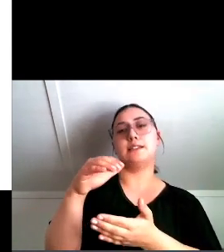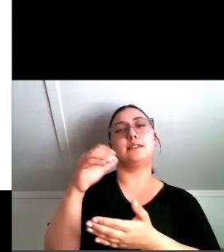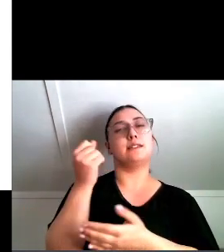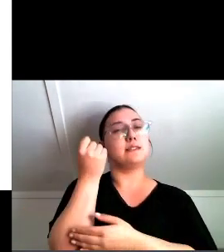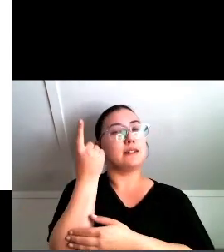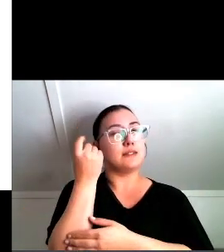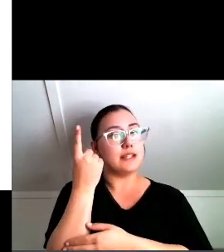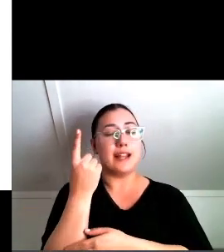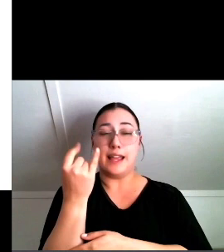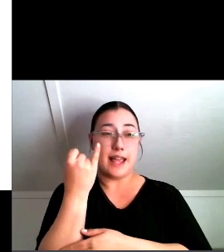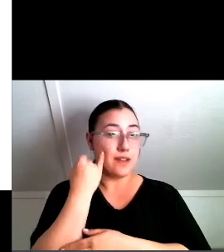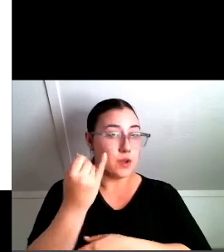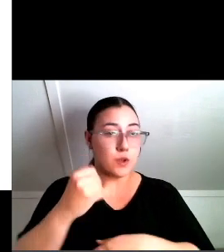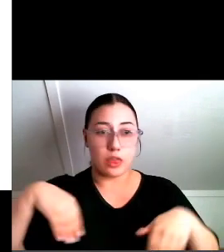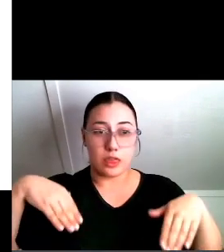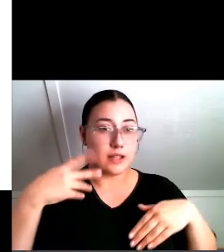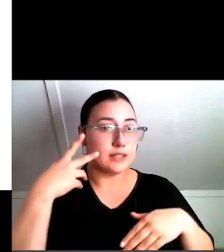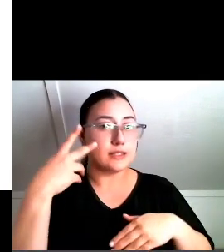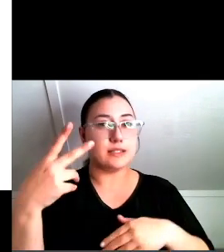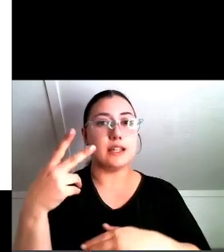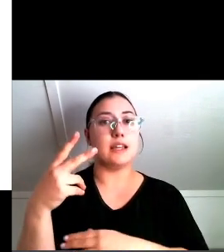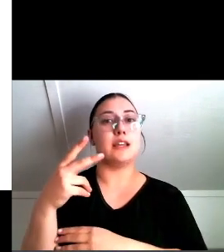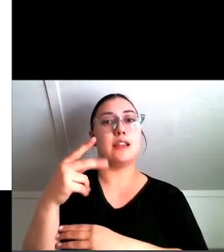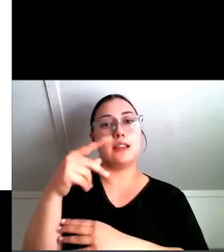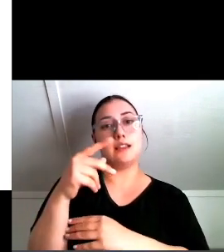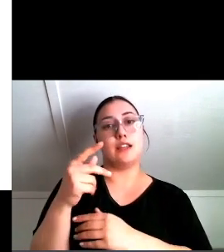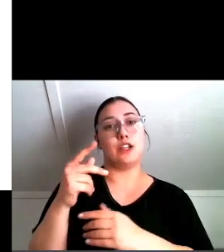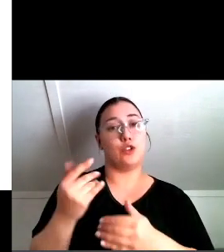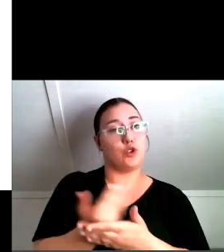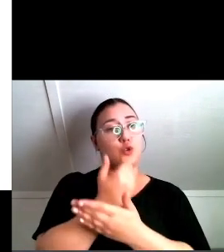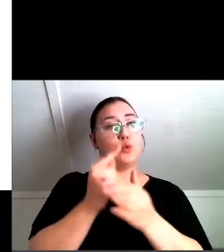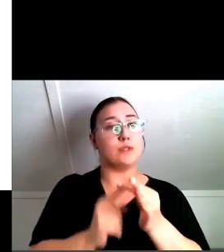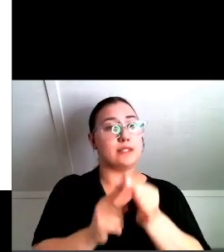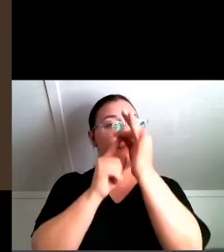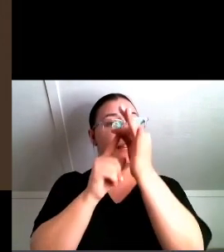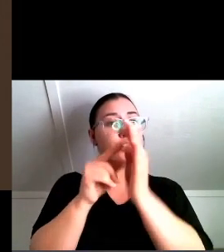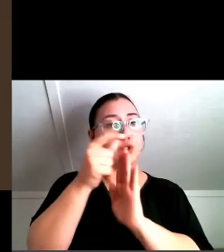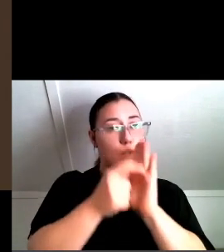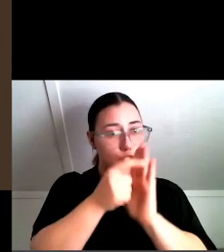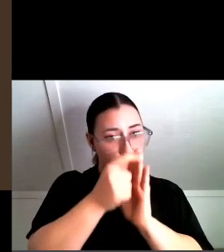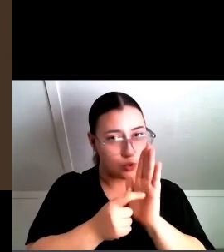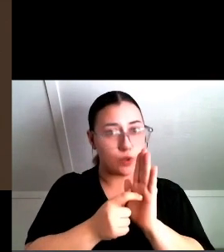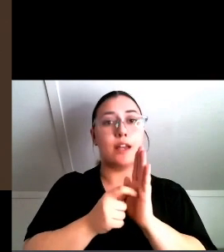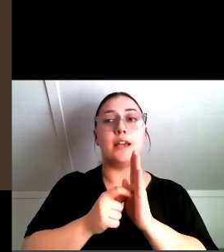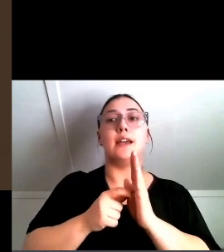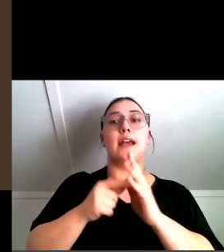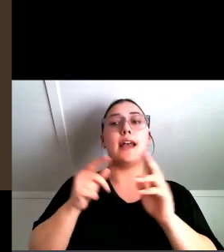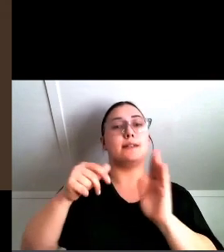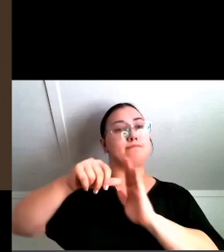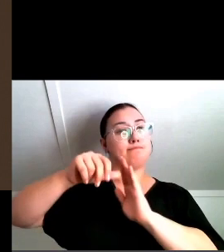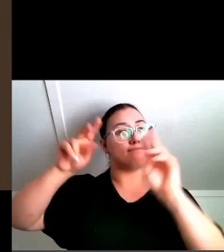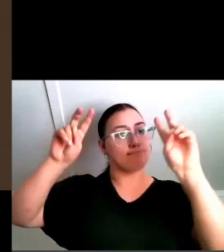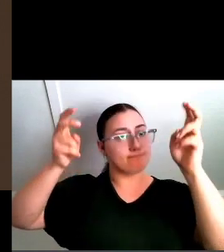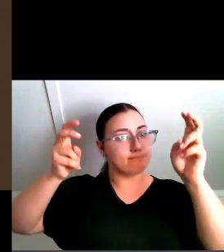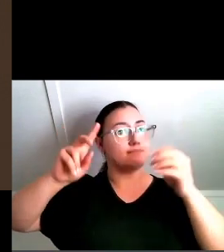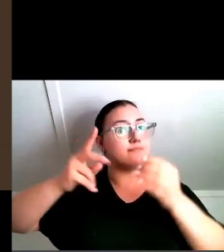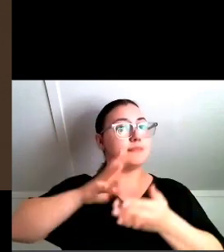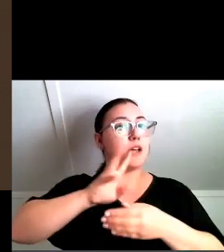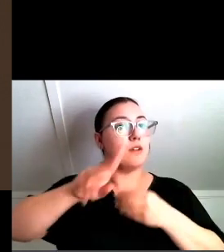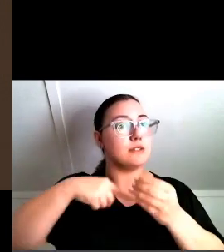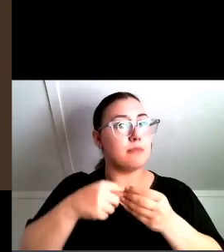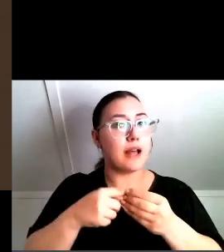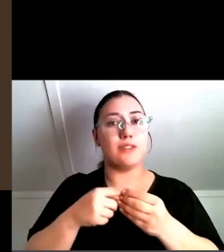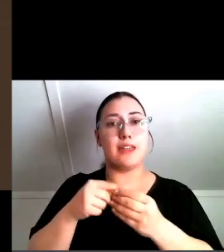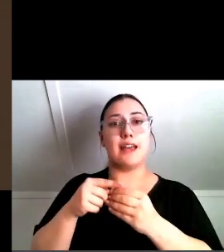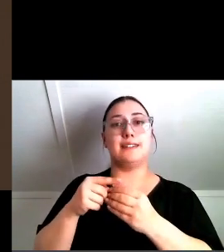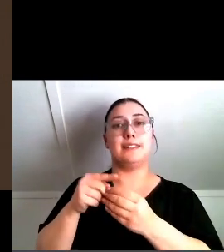special issue from the Black scholar, they call attention to the ways that institutional knowledge has to not necessarily be the only